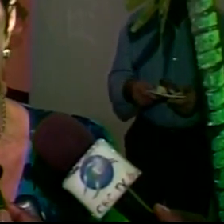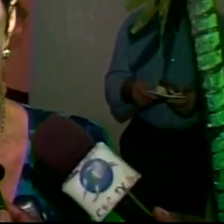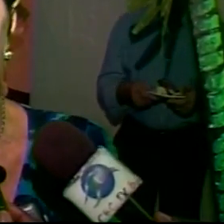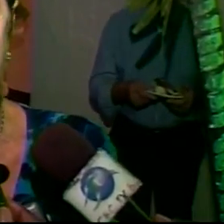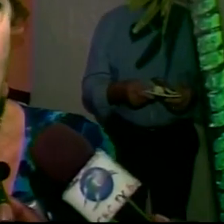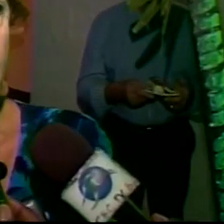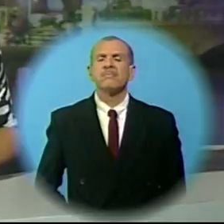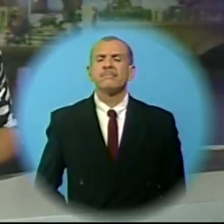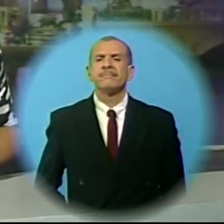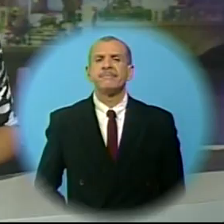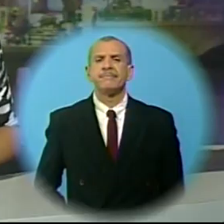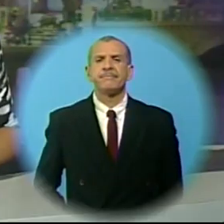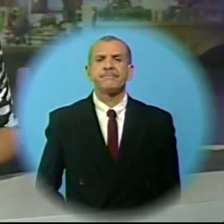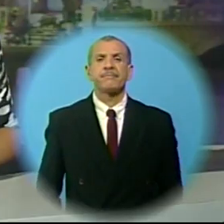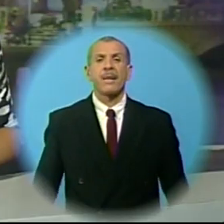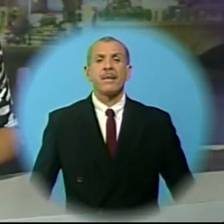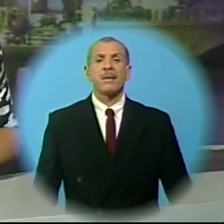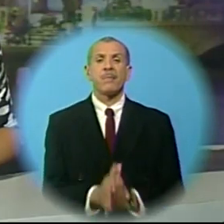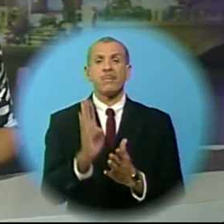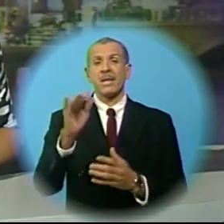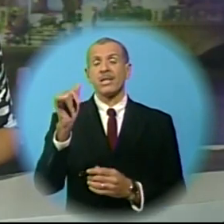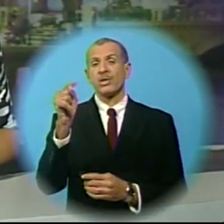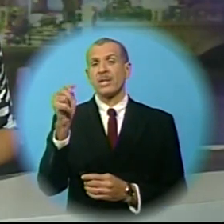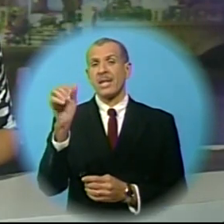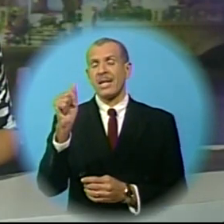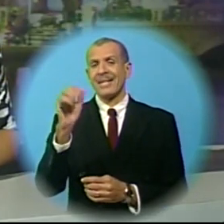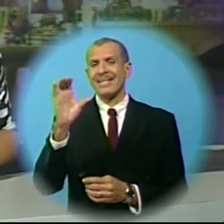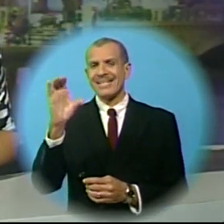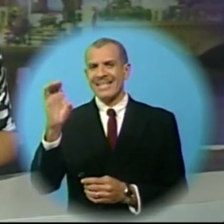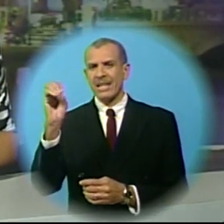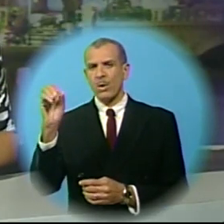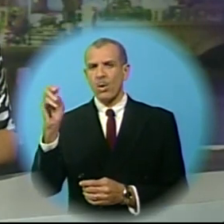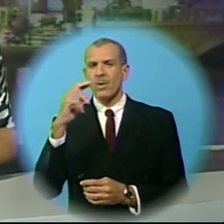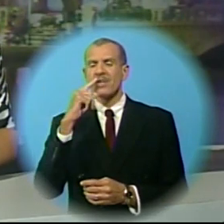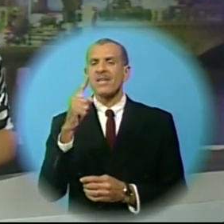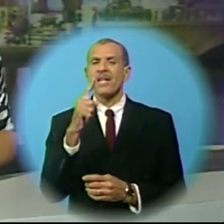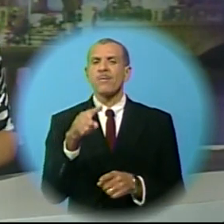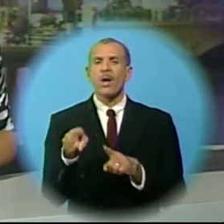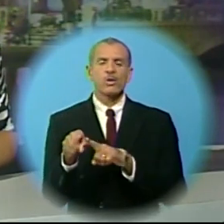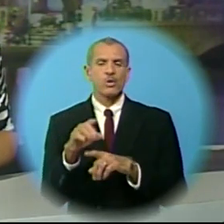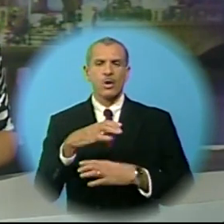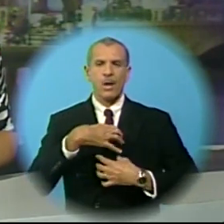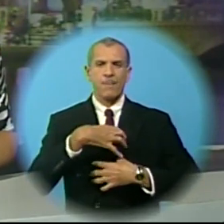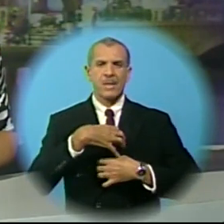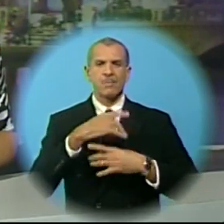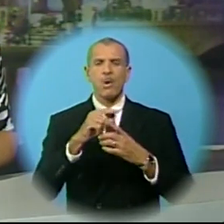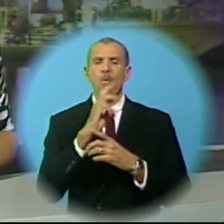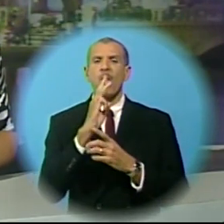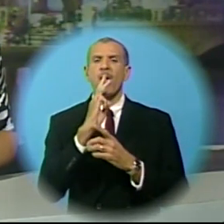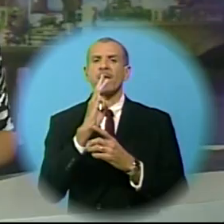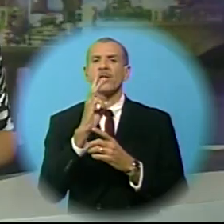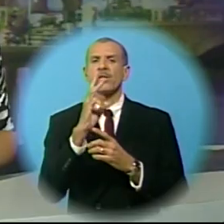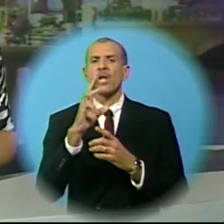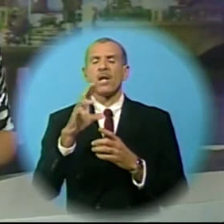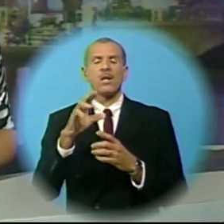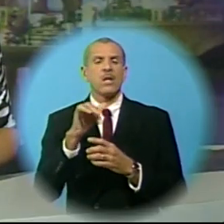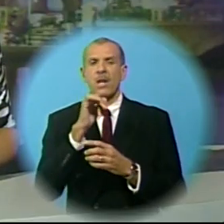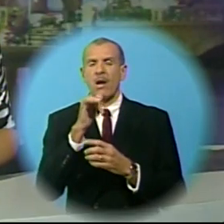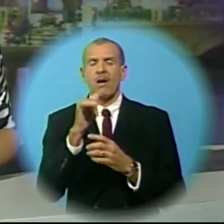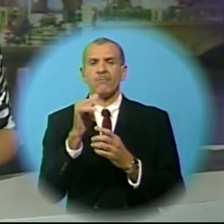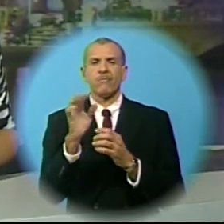has to be dealt with. The BHTA CEO says there have also been some complaints about water outages at hotels on the